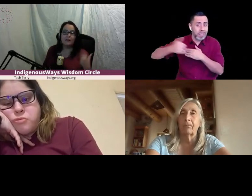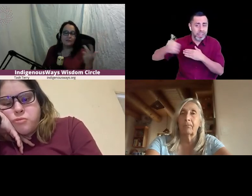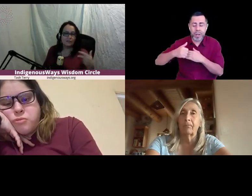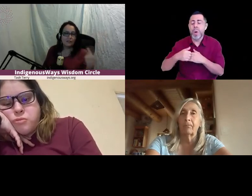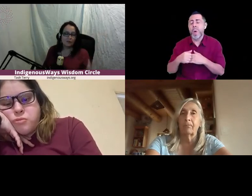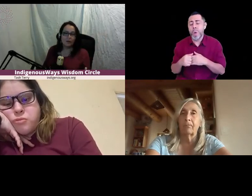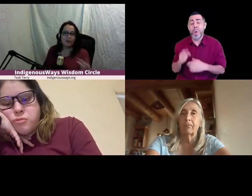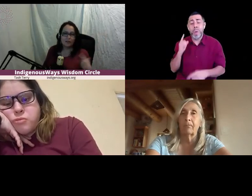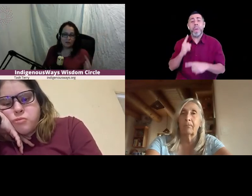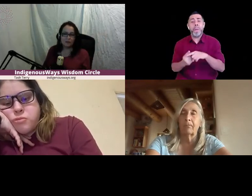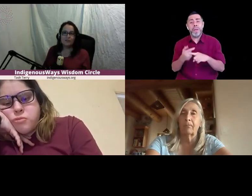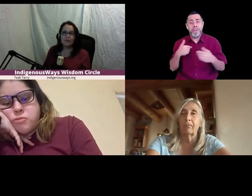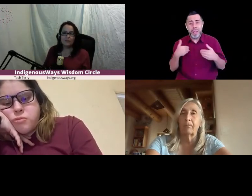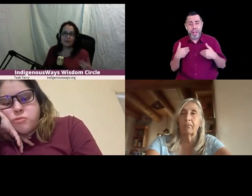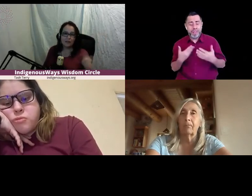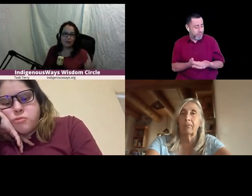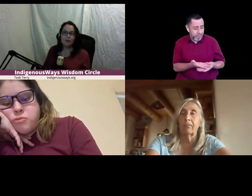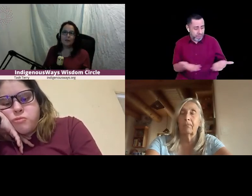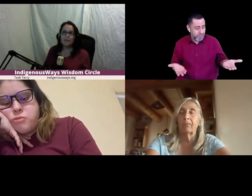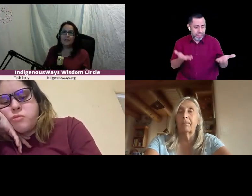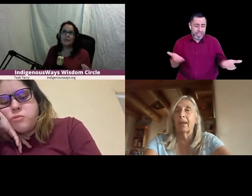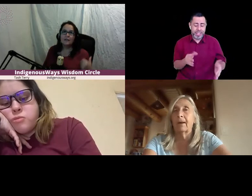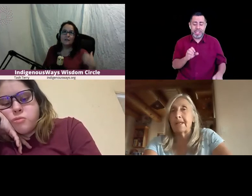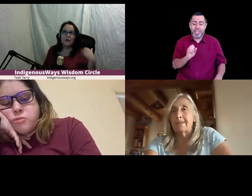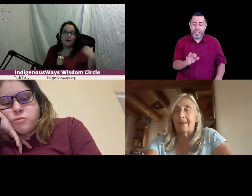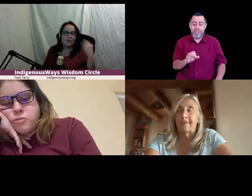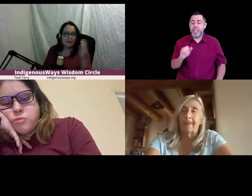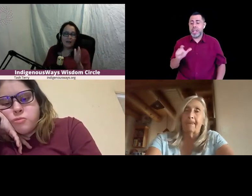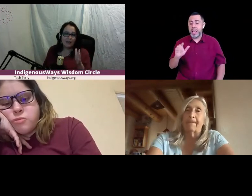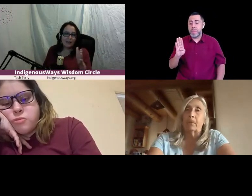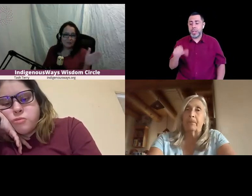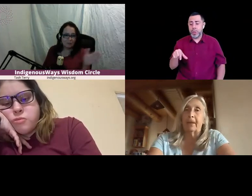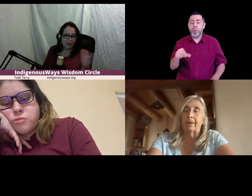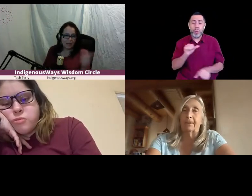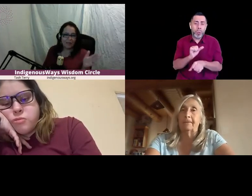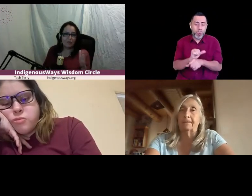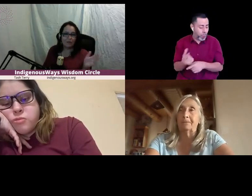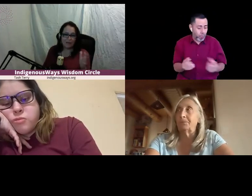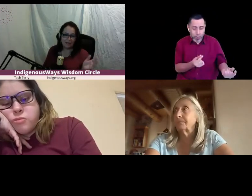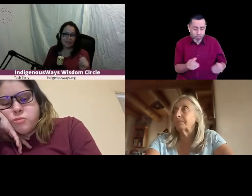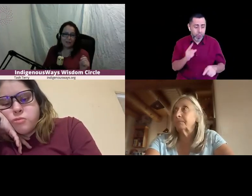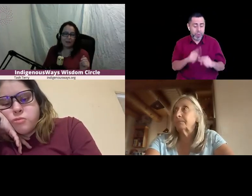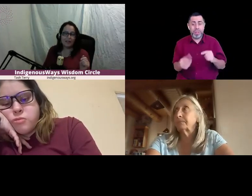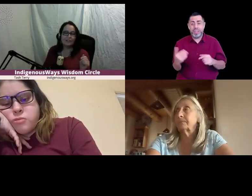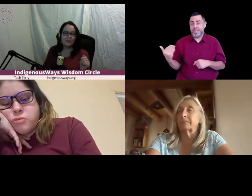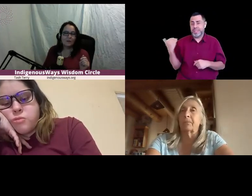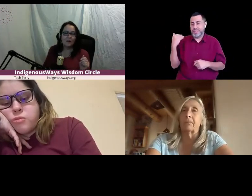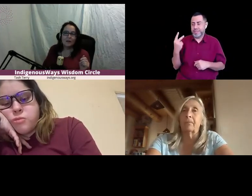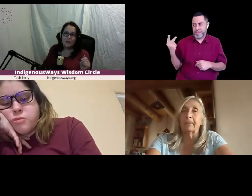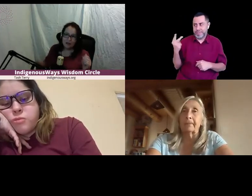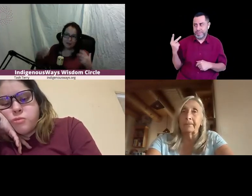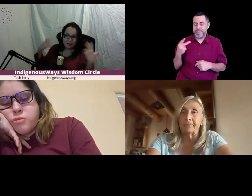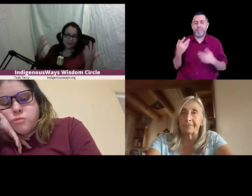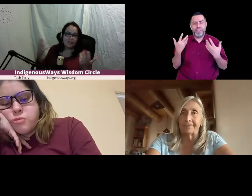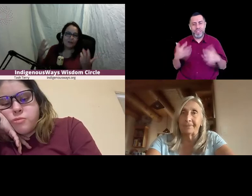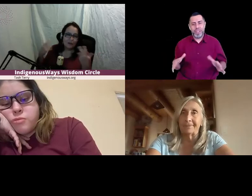everything else that's going on here in Santa Fe and in Albuquerque. But I've had a nice break. We've had a nice break. So